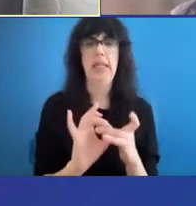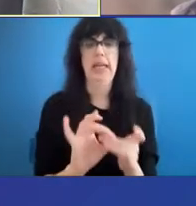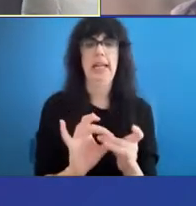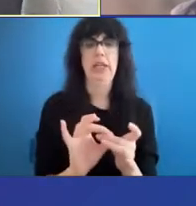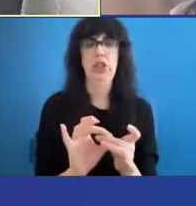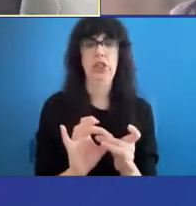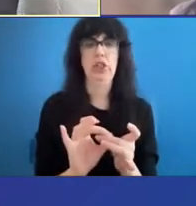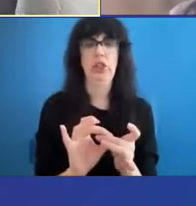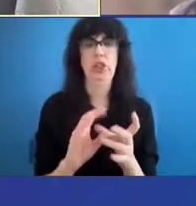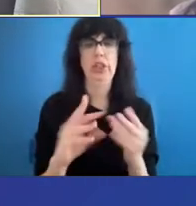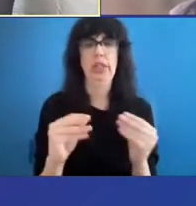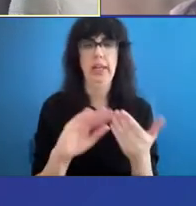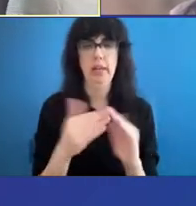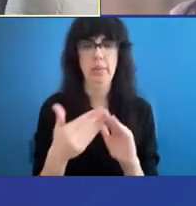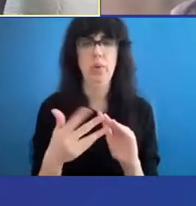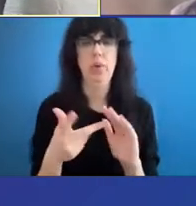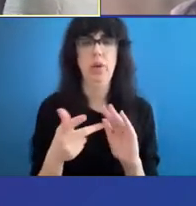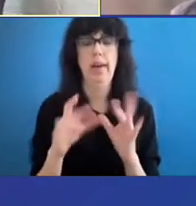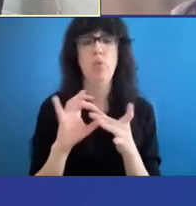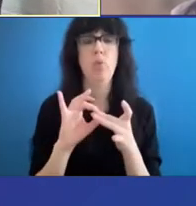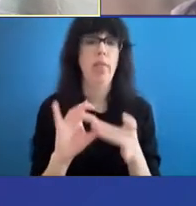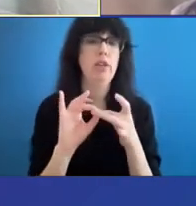and community and relationship